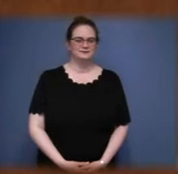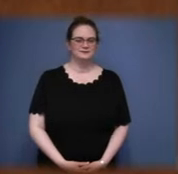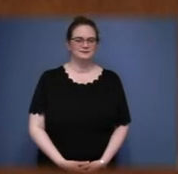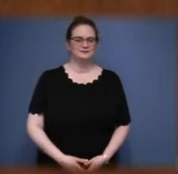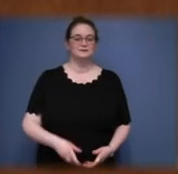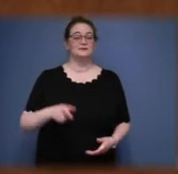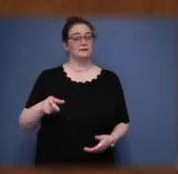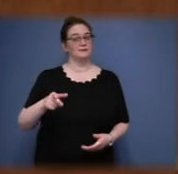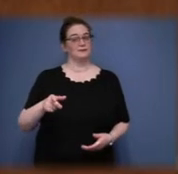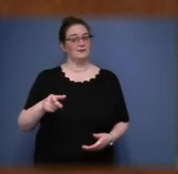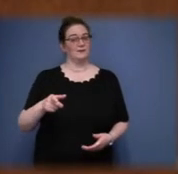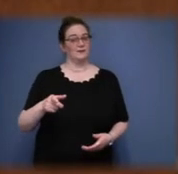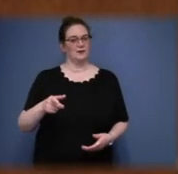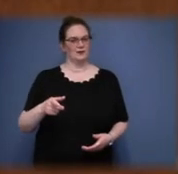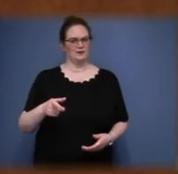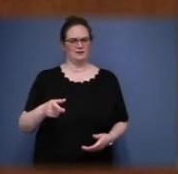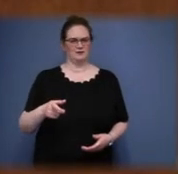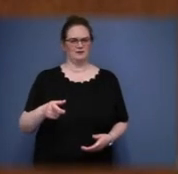You are welcome.